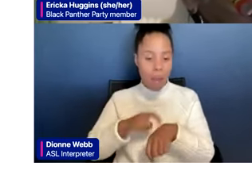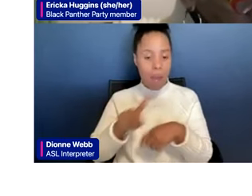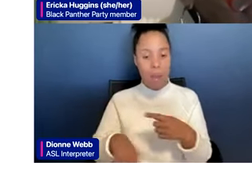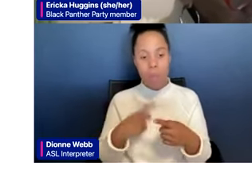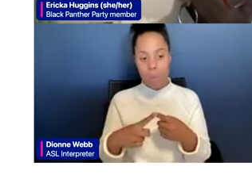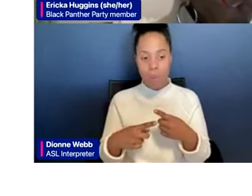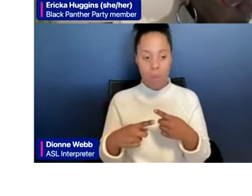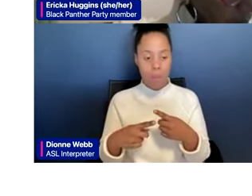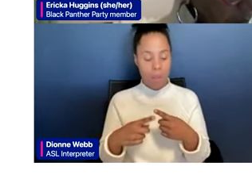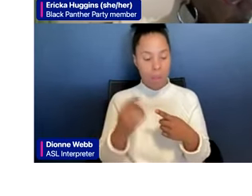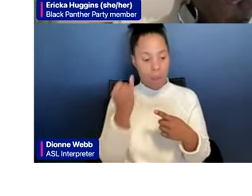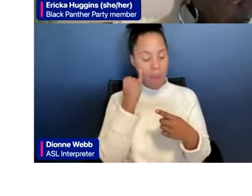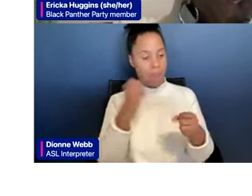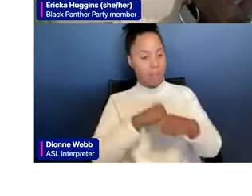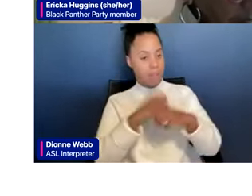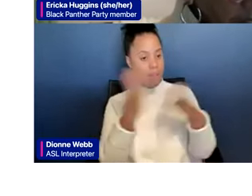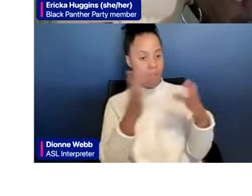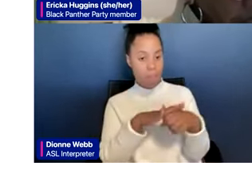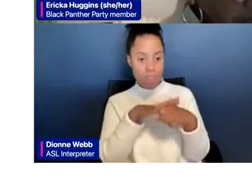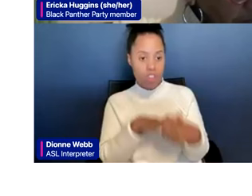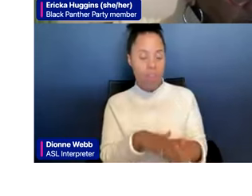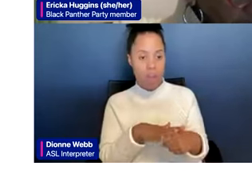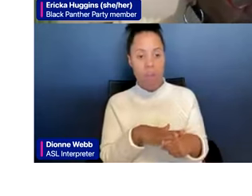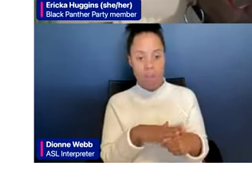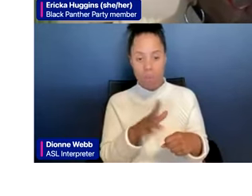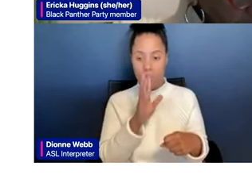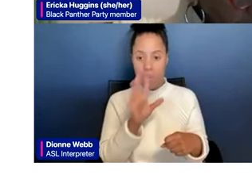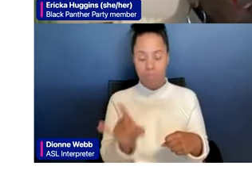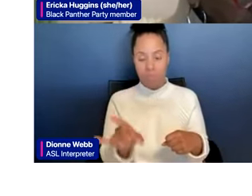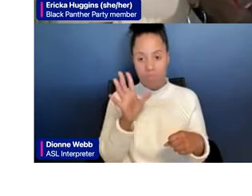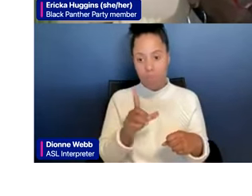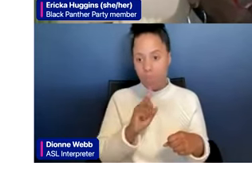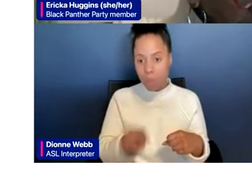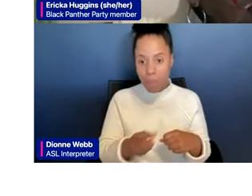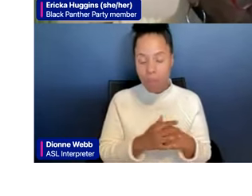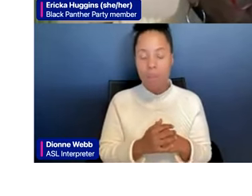imprisonment was incredibly real. So real